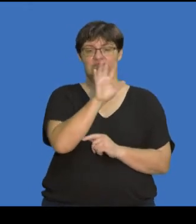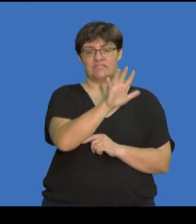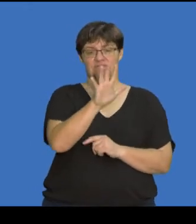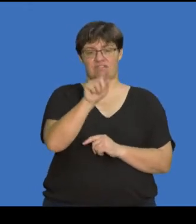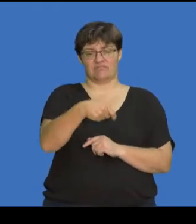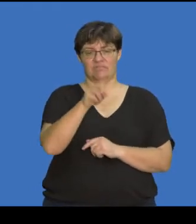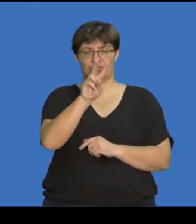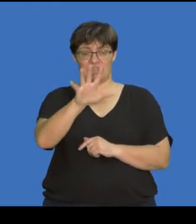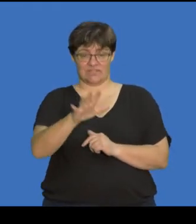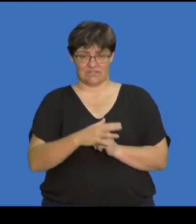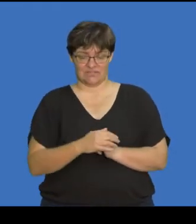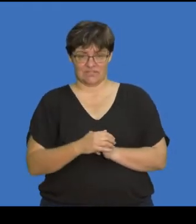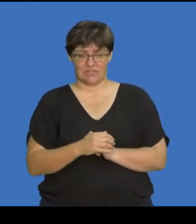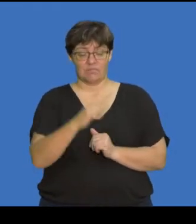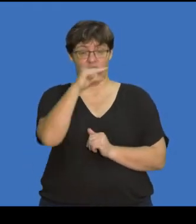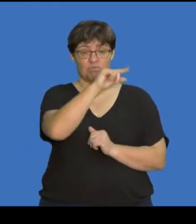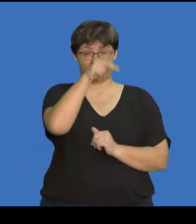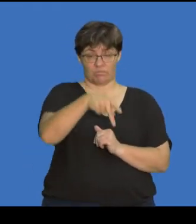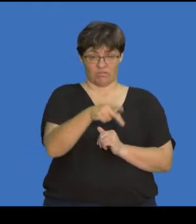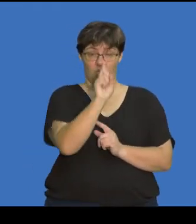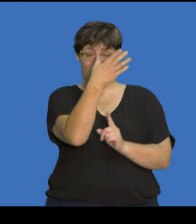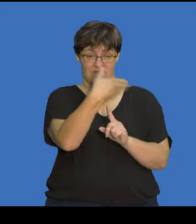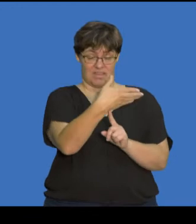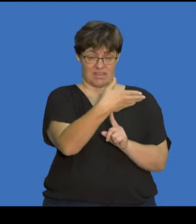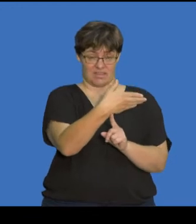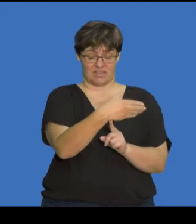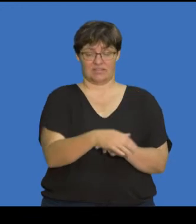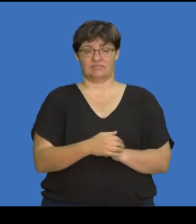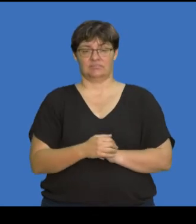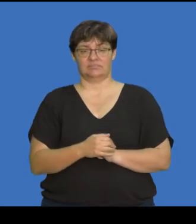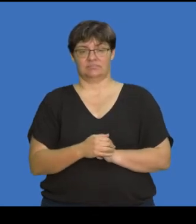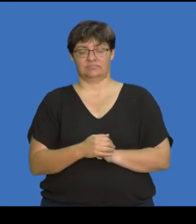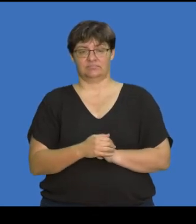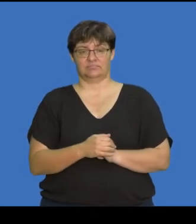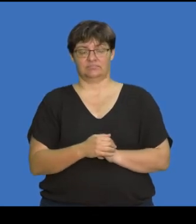55,25. So it's my gross profit per flag, okay, over